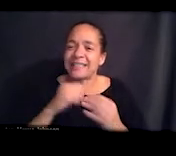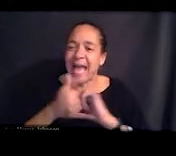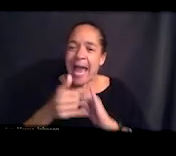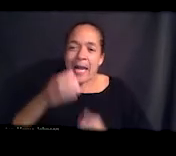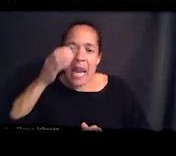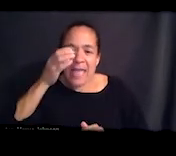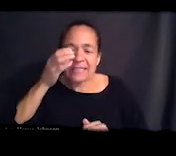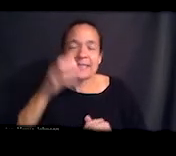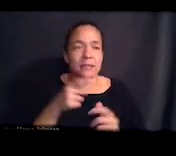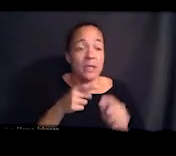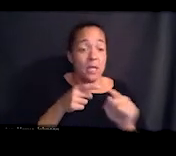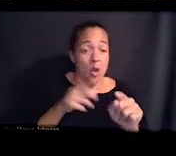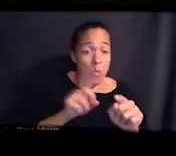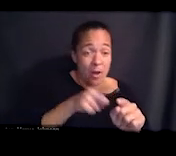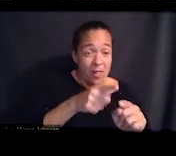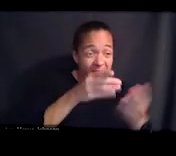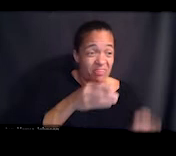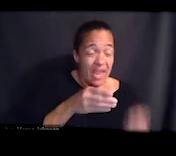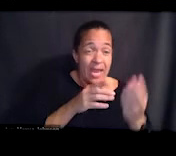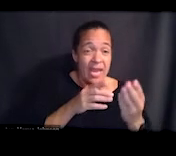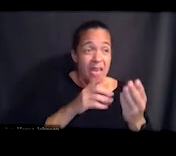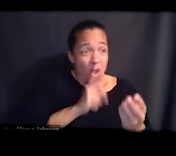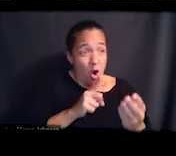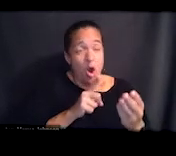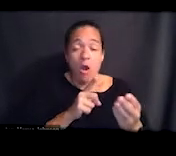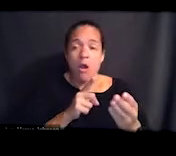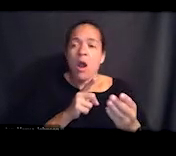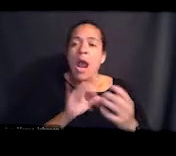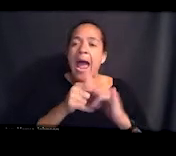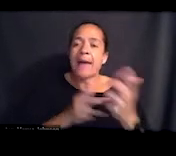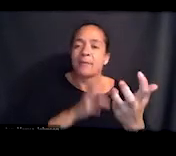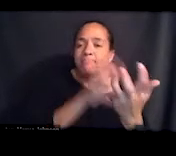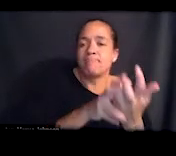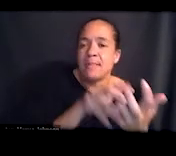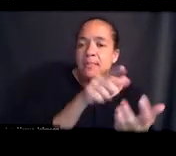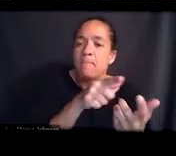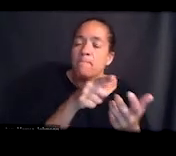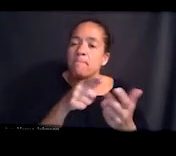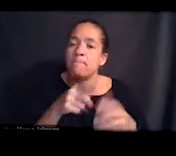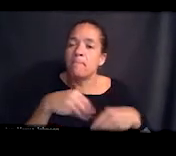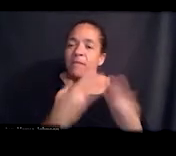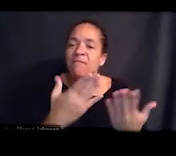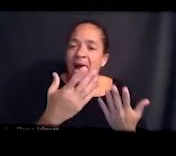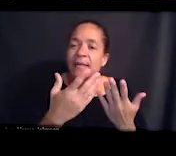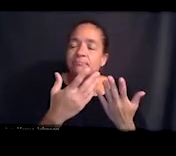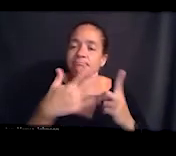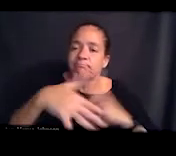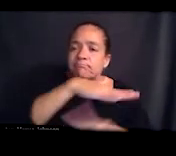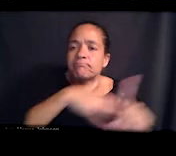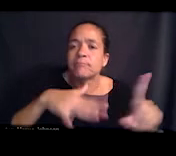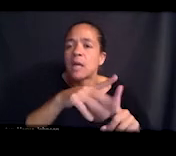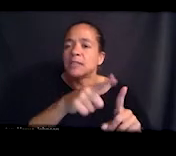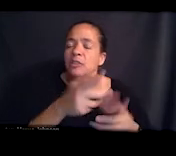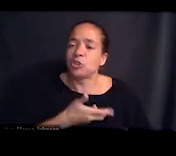are, in situations where they feel comfortable sharing their story, going to them rather than having